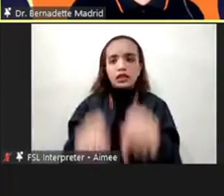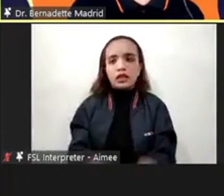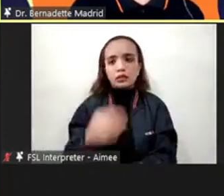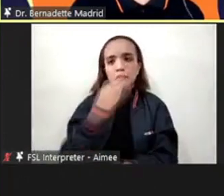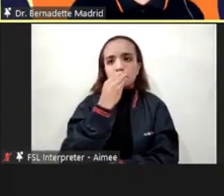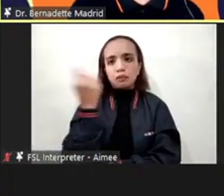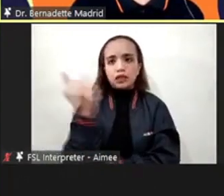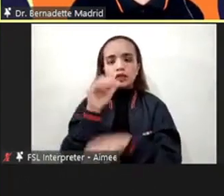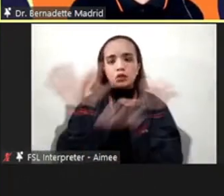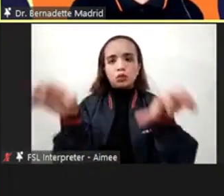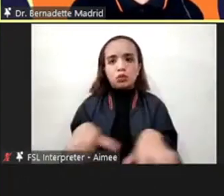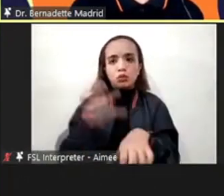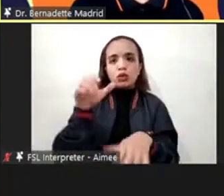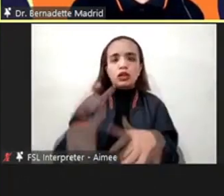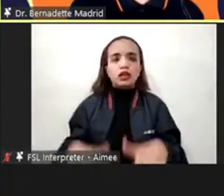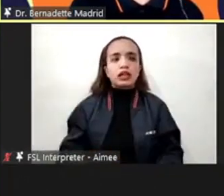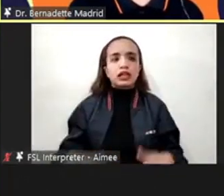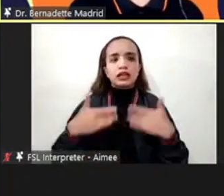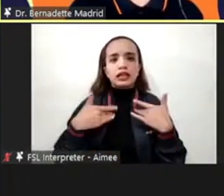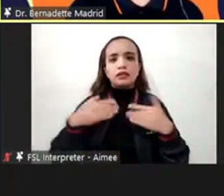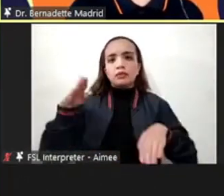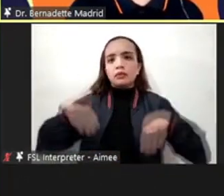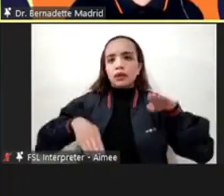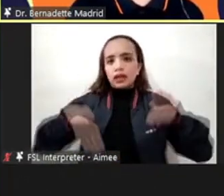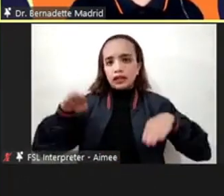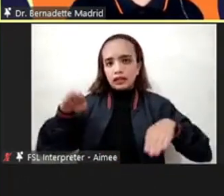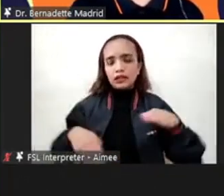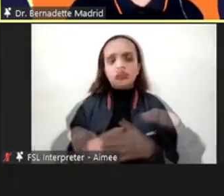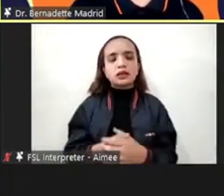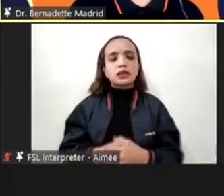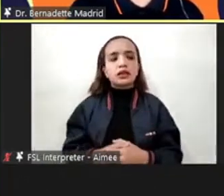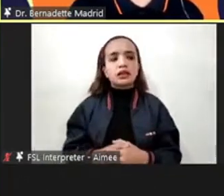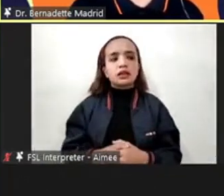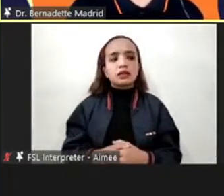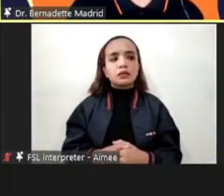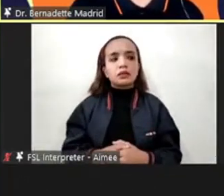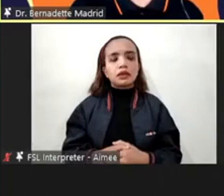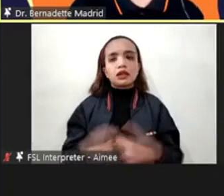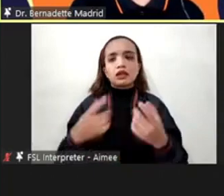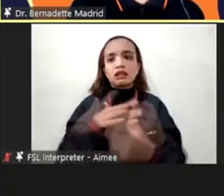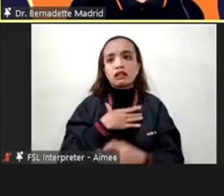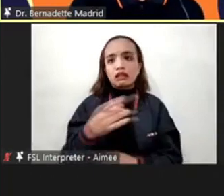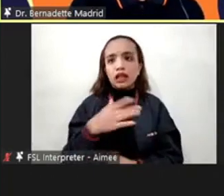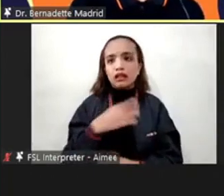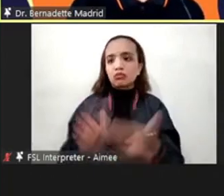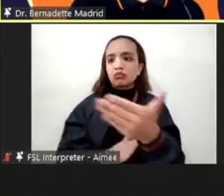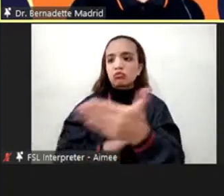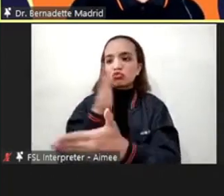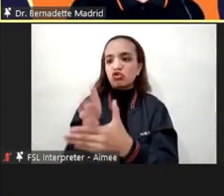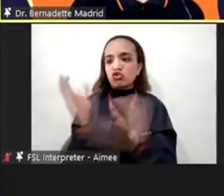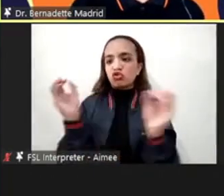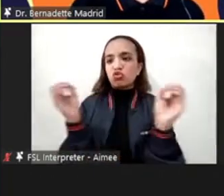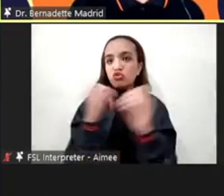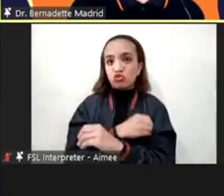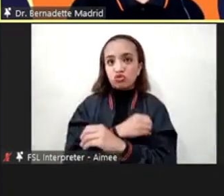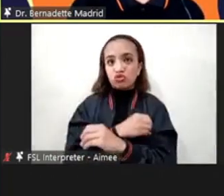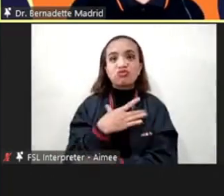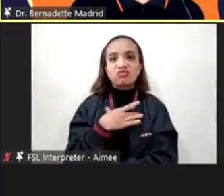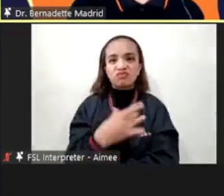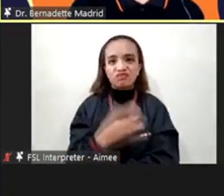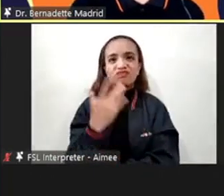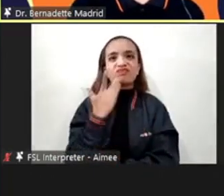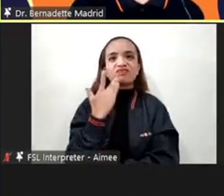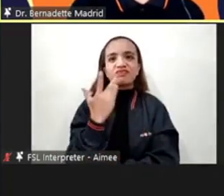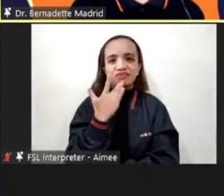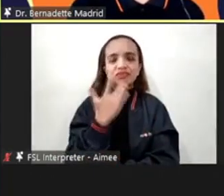work-life balance for some. Although there's some na gusto nila pumunta sa opisina. Must they find that they could